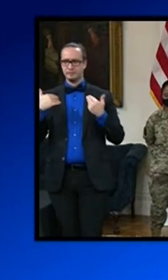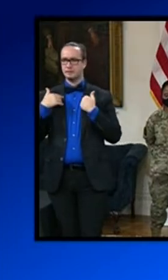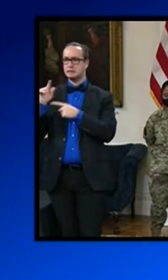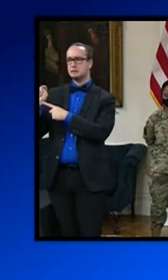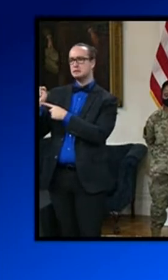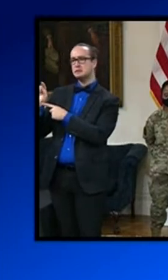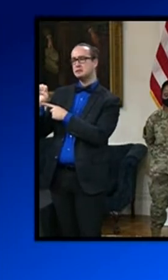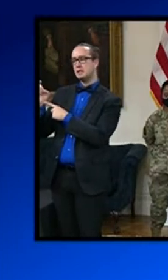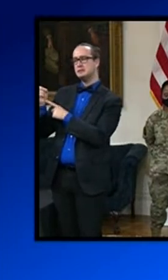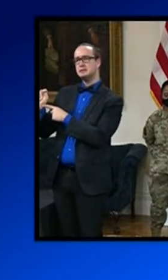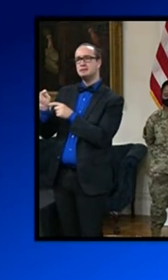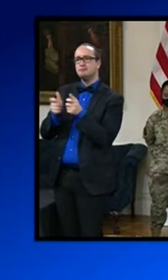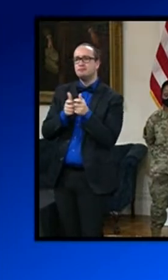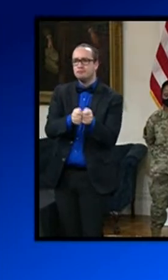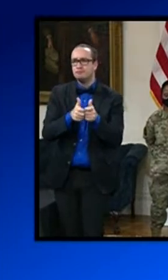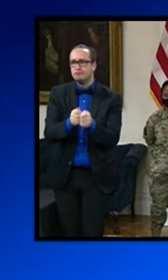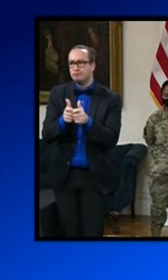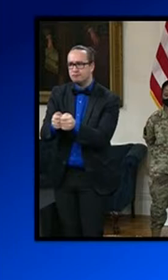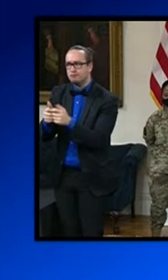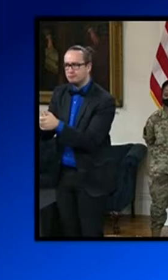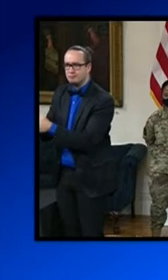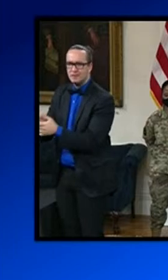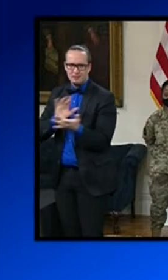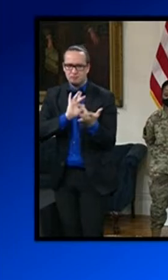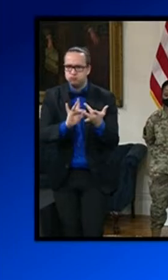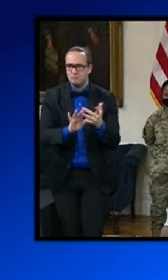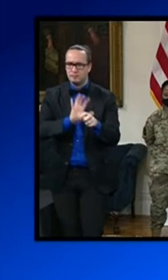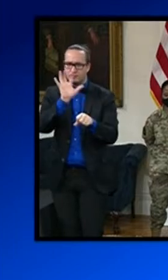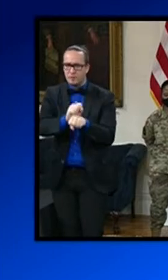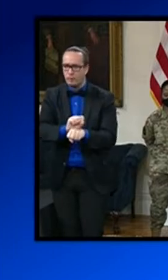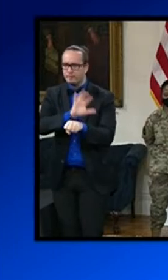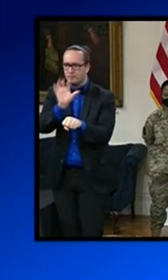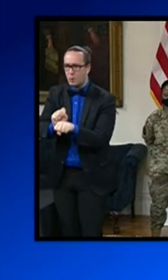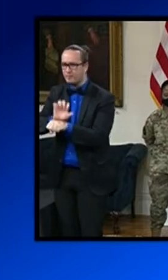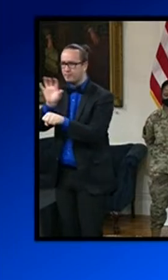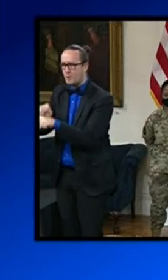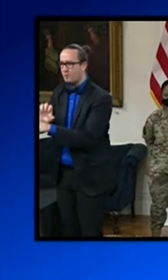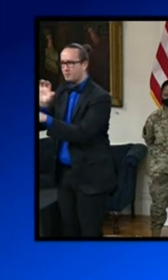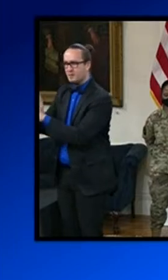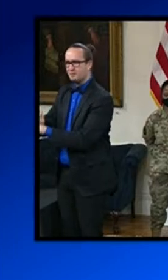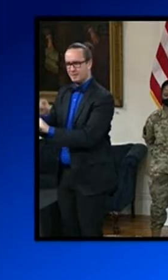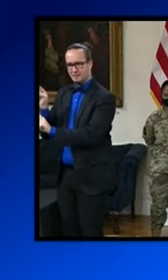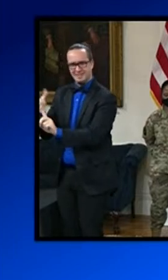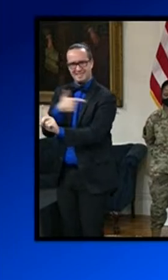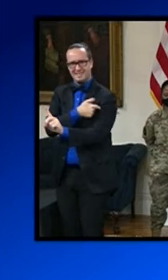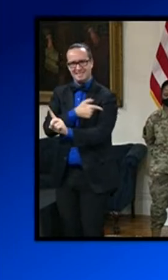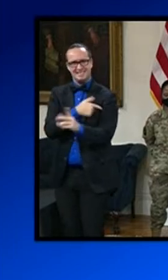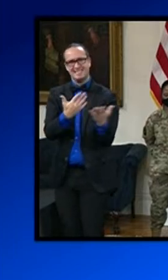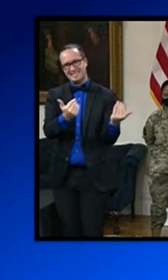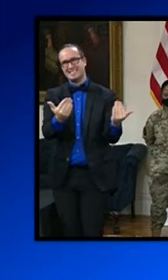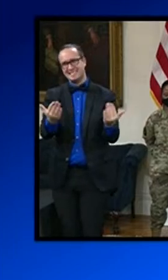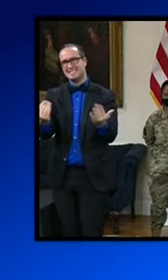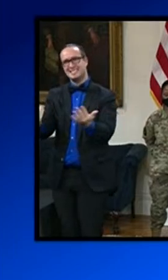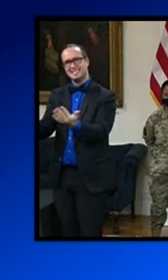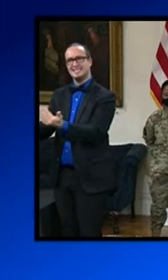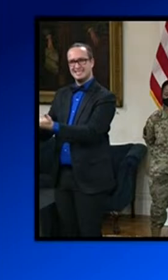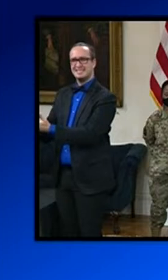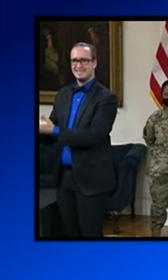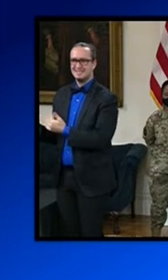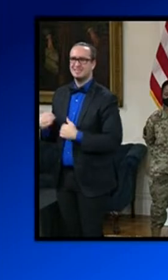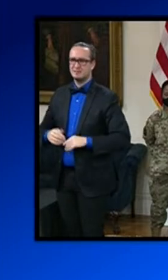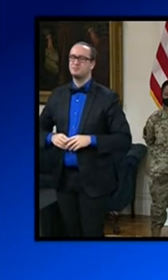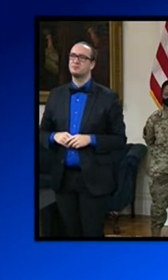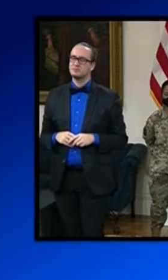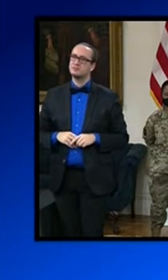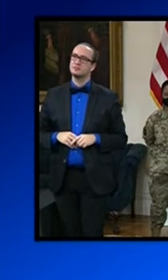the Six Flags America vaccination site. We have worked with the Baltimore City Health Department at their request to make